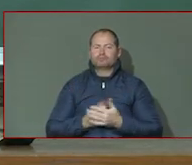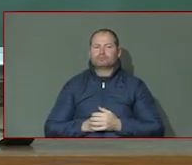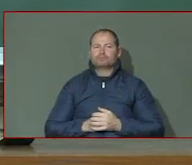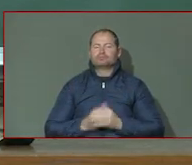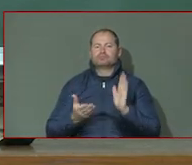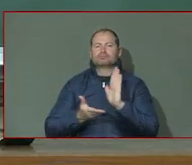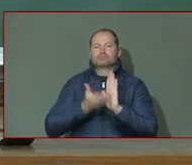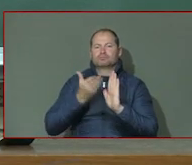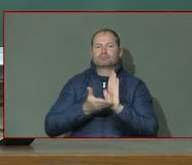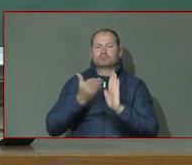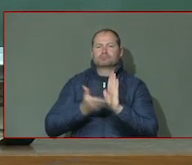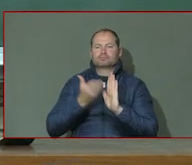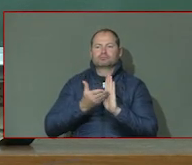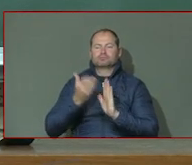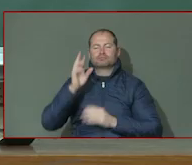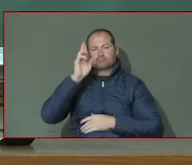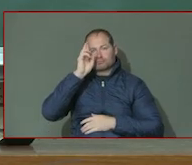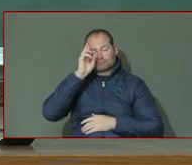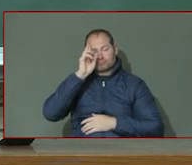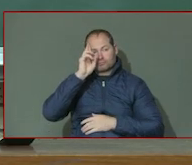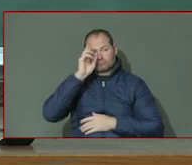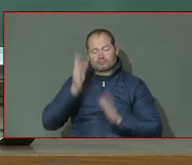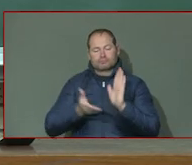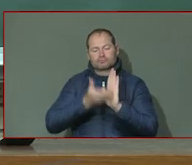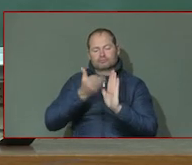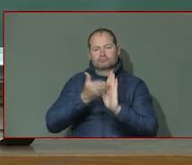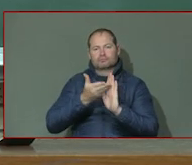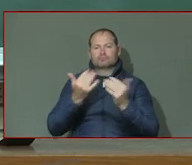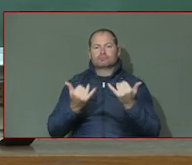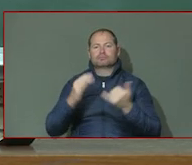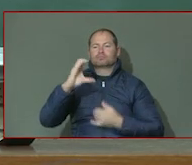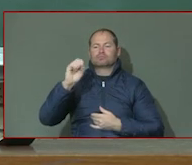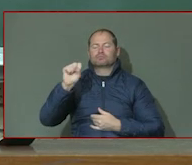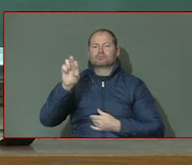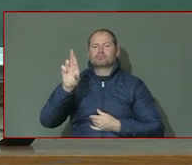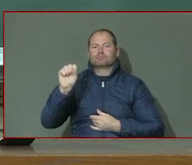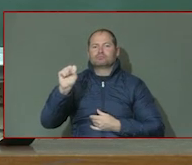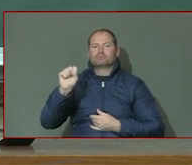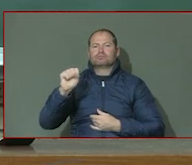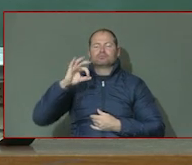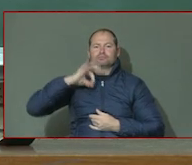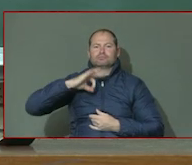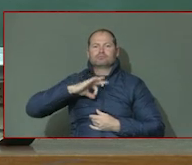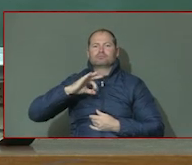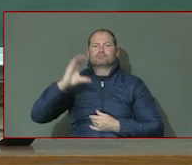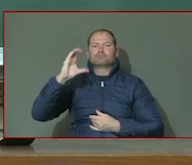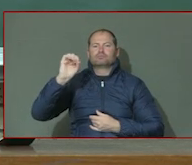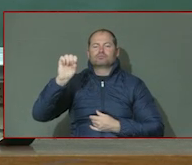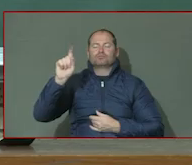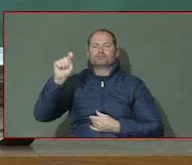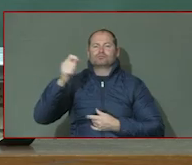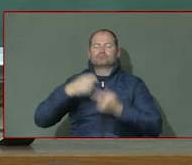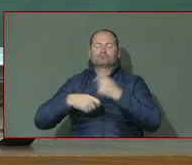markup, remember markup is our gross profit on cost of sales. All right. So